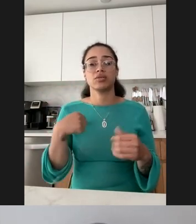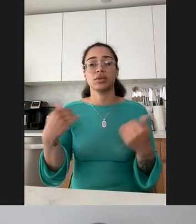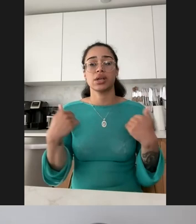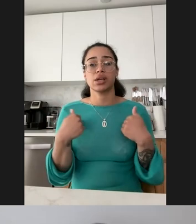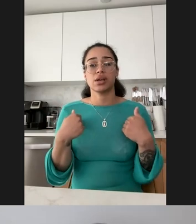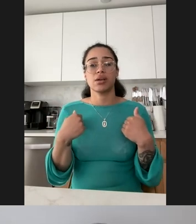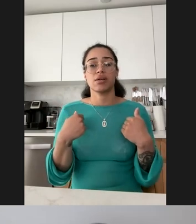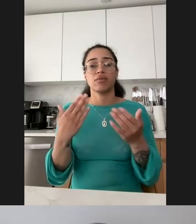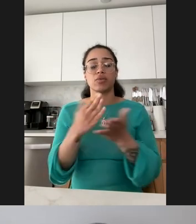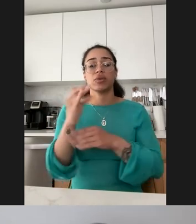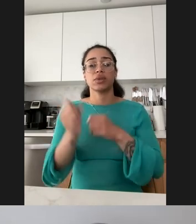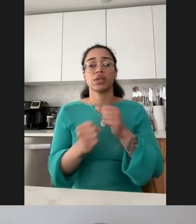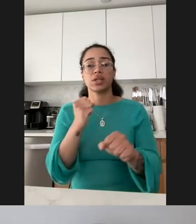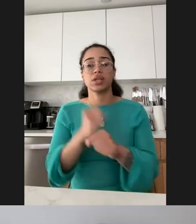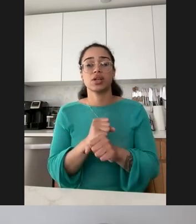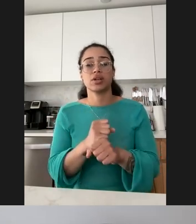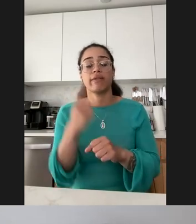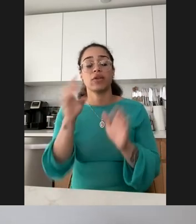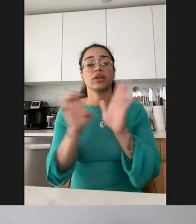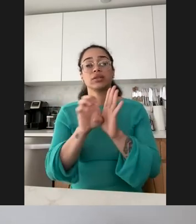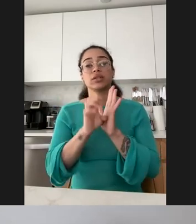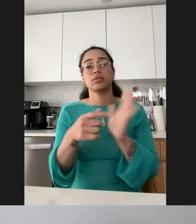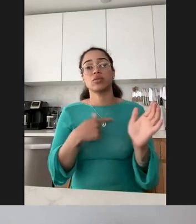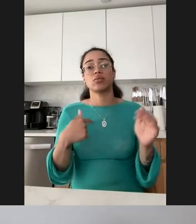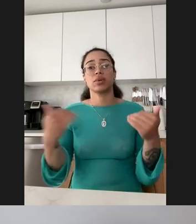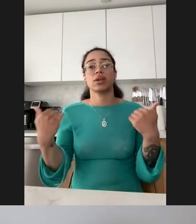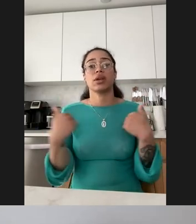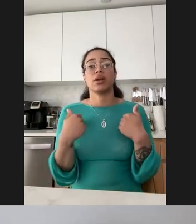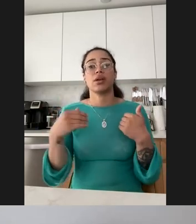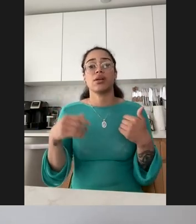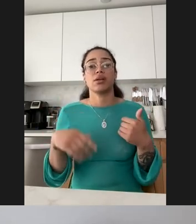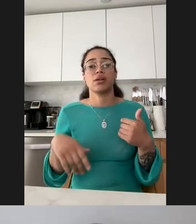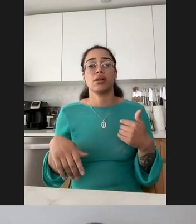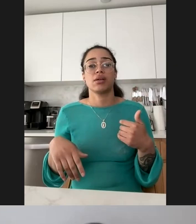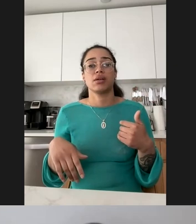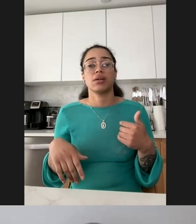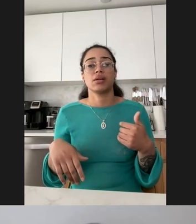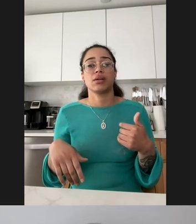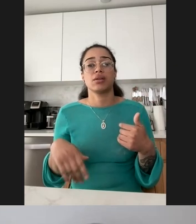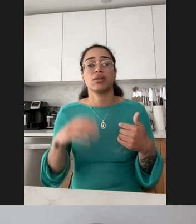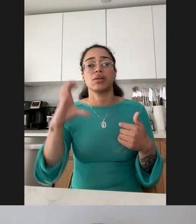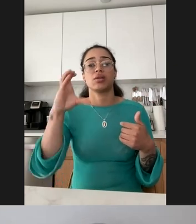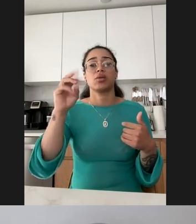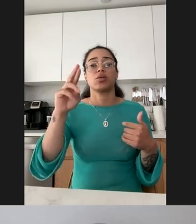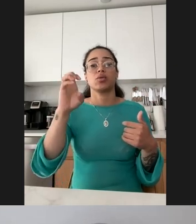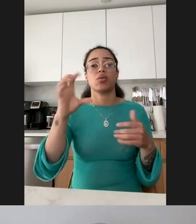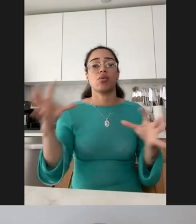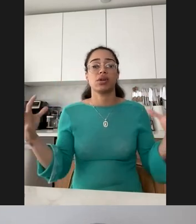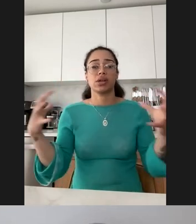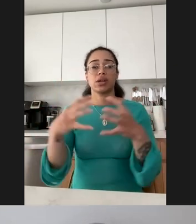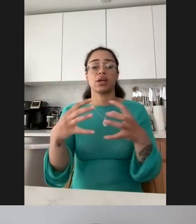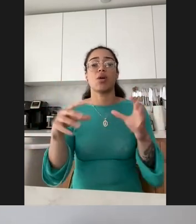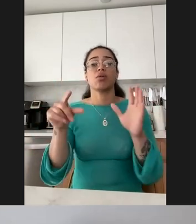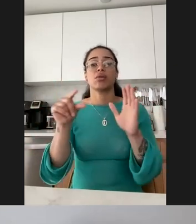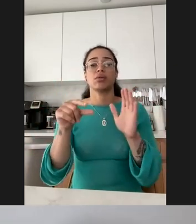and, for example, we have a quite gathering large community New Year,